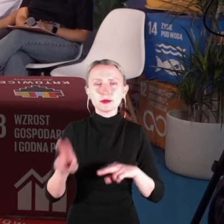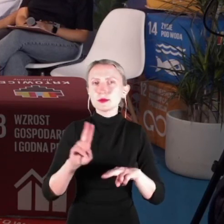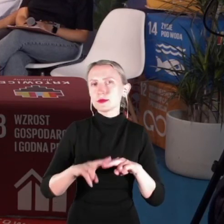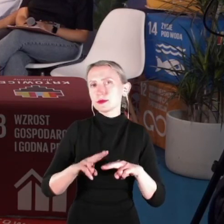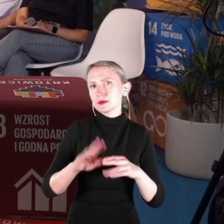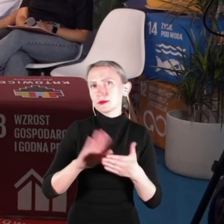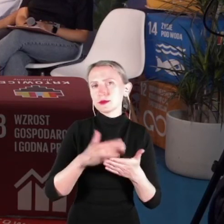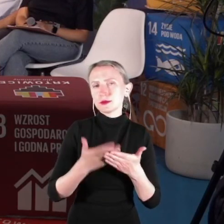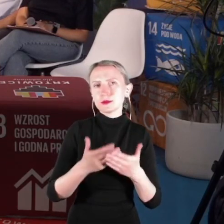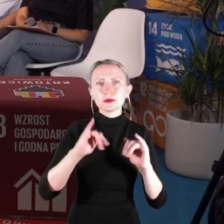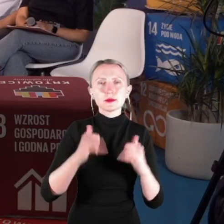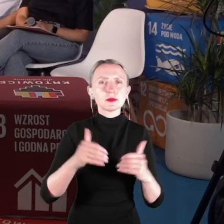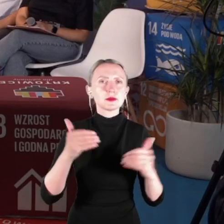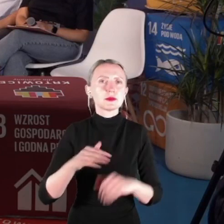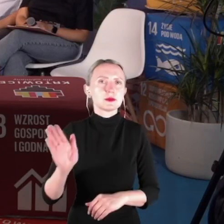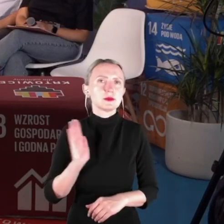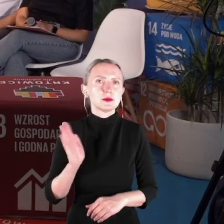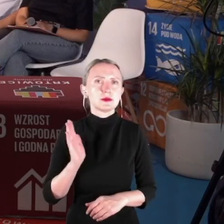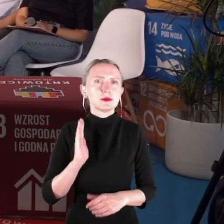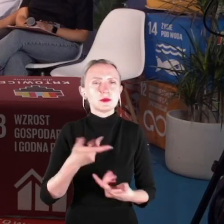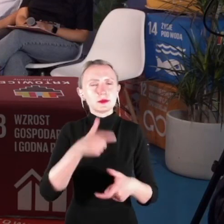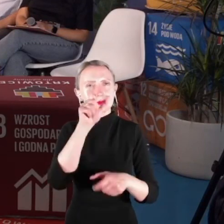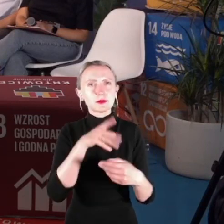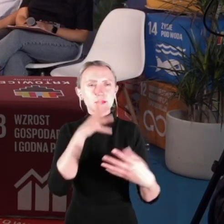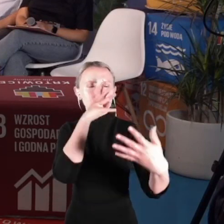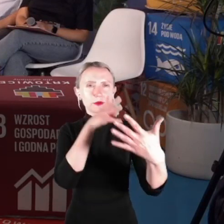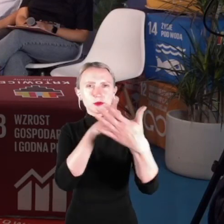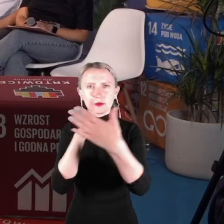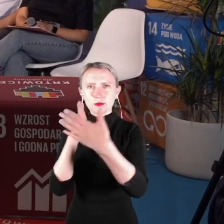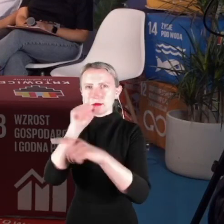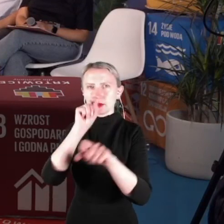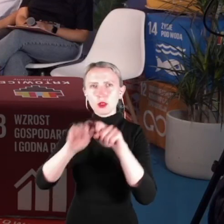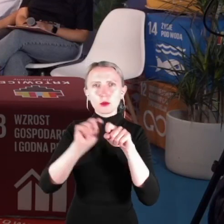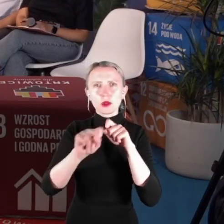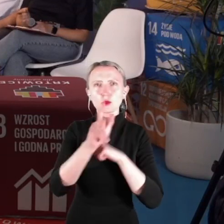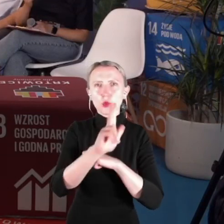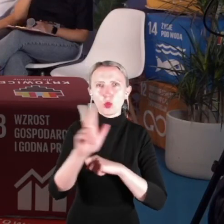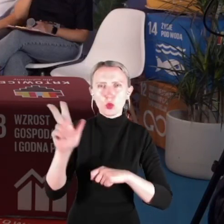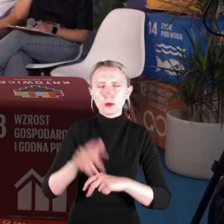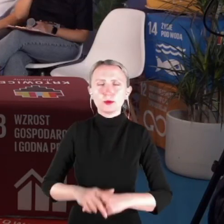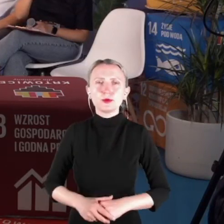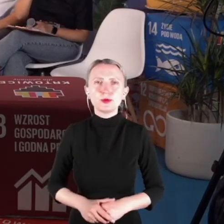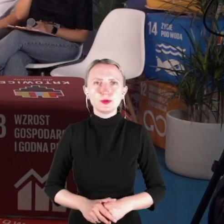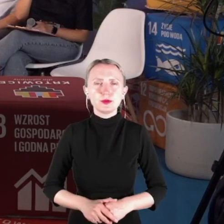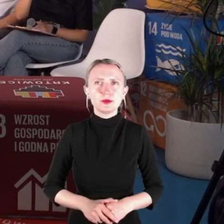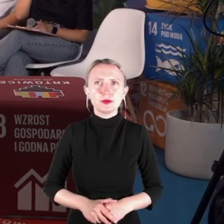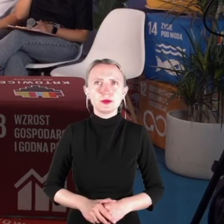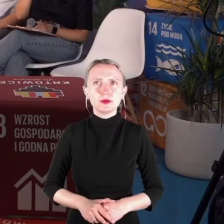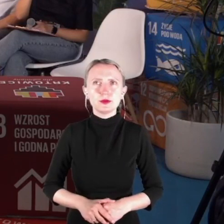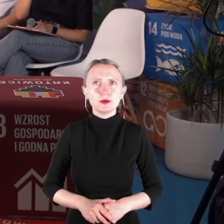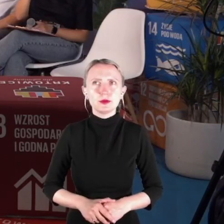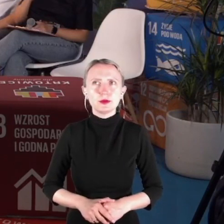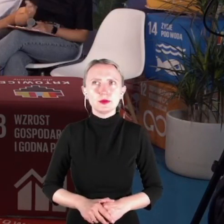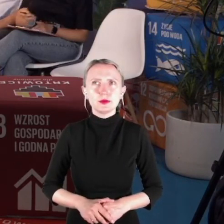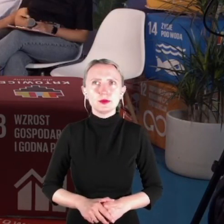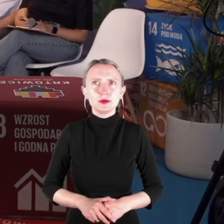citizens. And the first iteration was created by a citizen scientist named Renee, who is part of